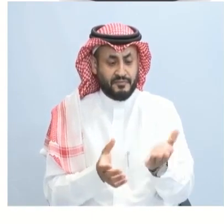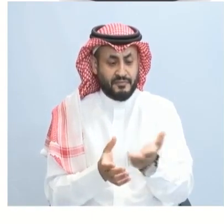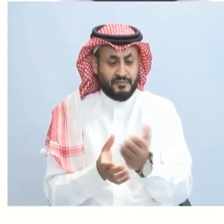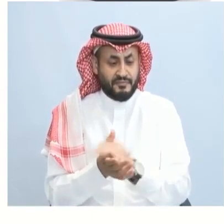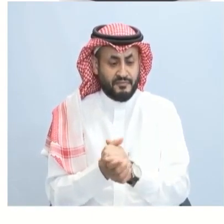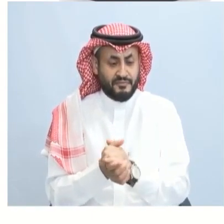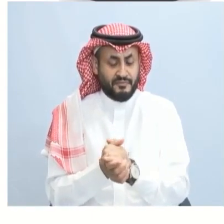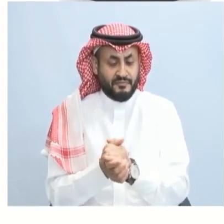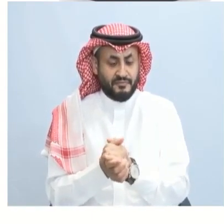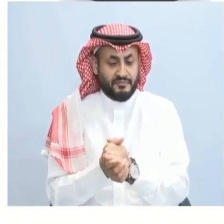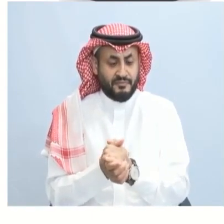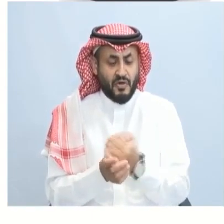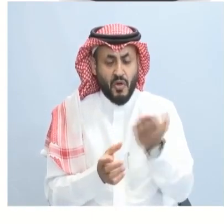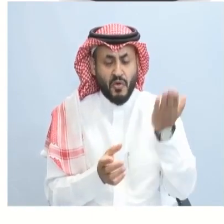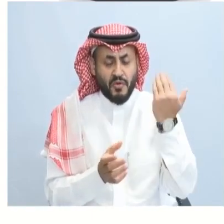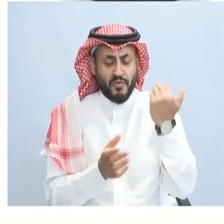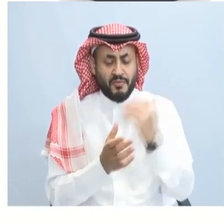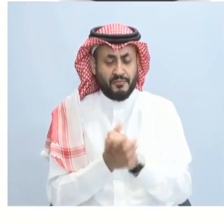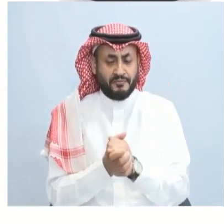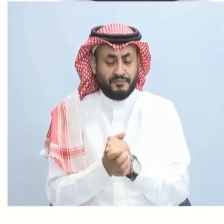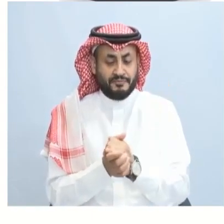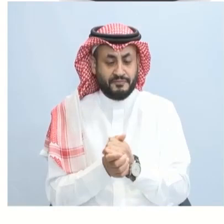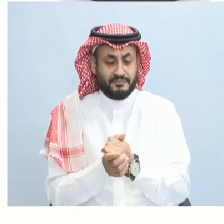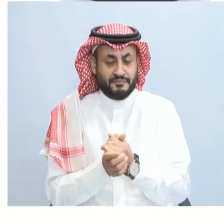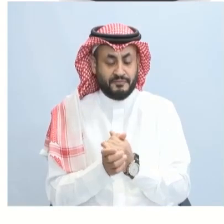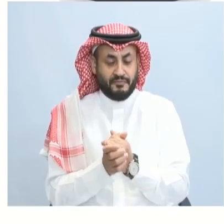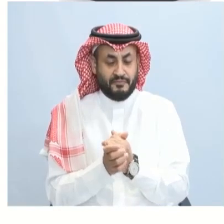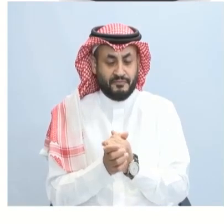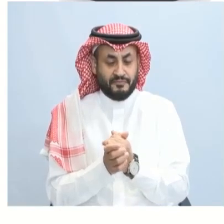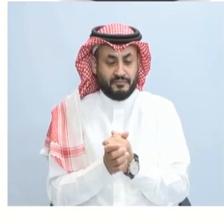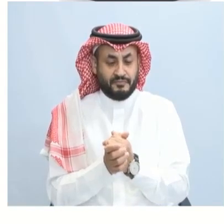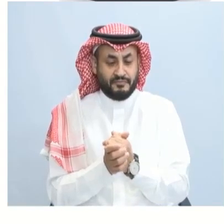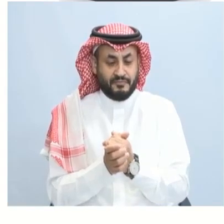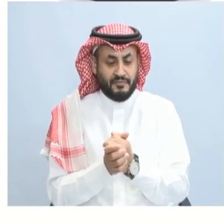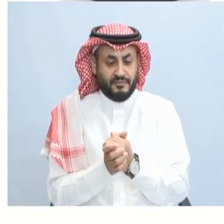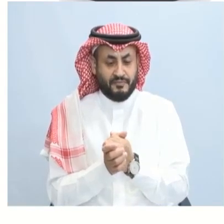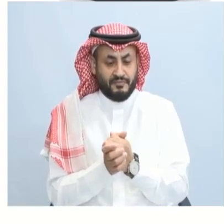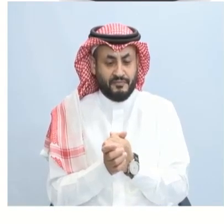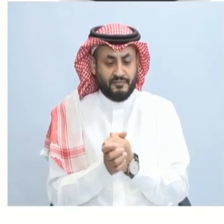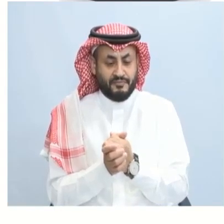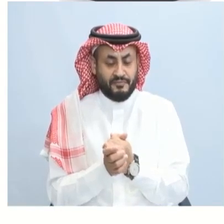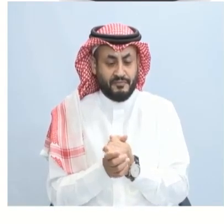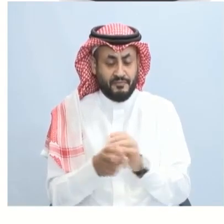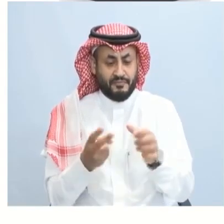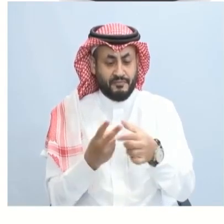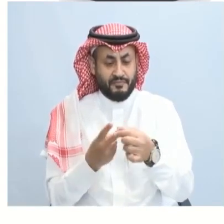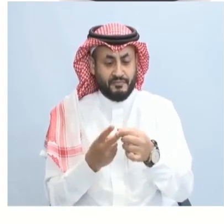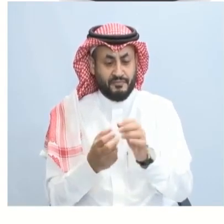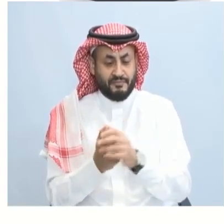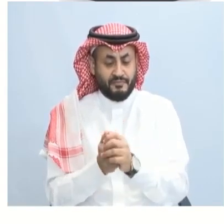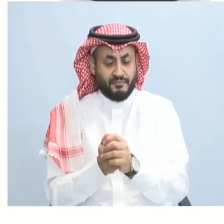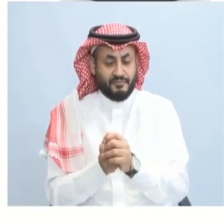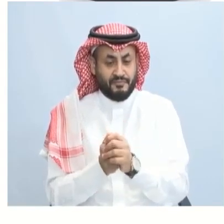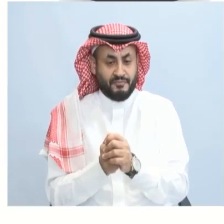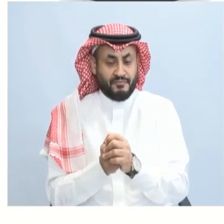were appeared, yes, in 1200 BCE. Now, you can see that there is the number 2, which means that this